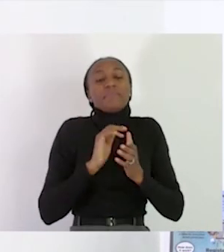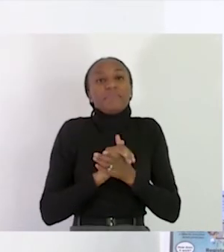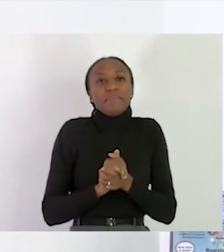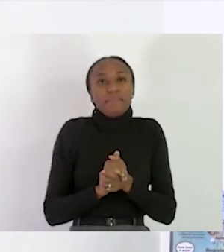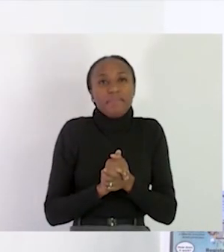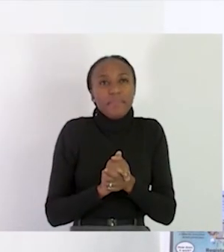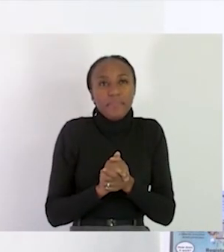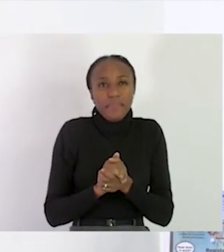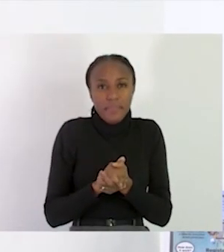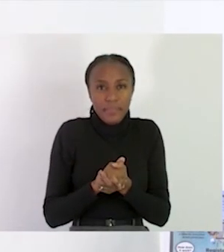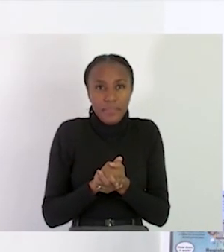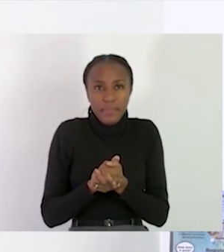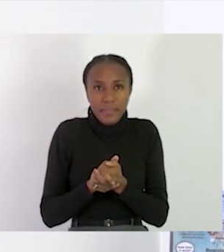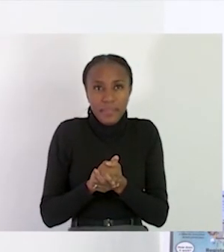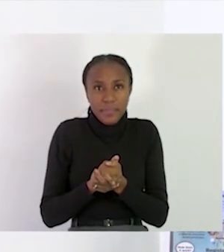body.